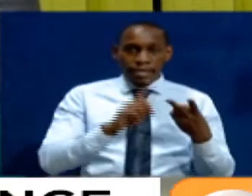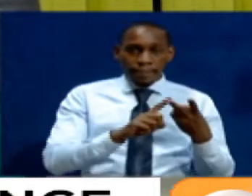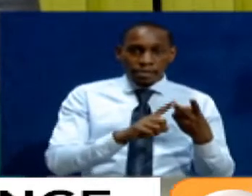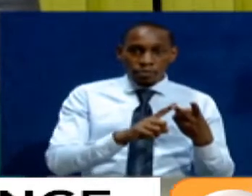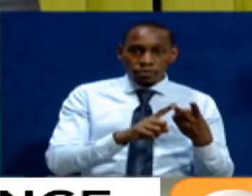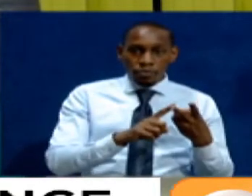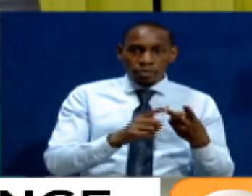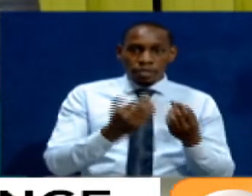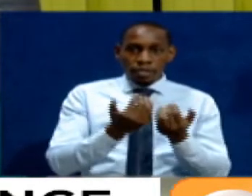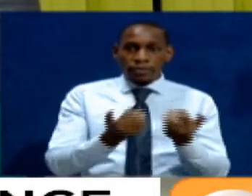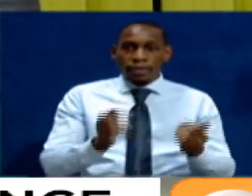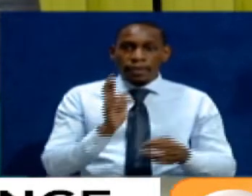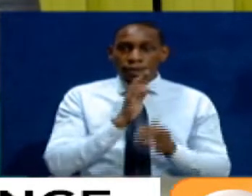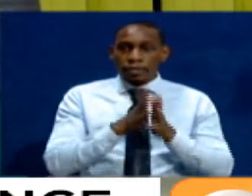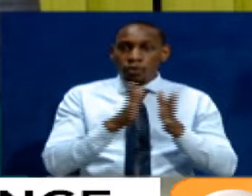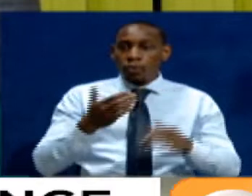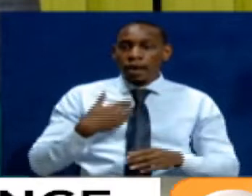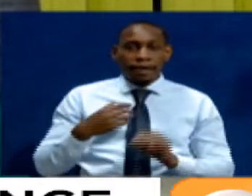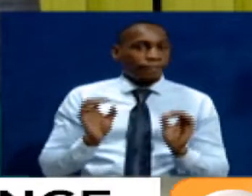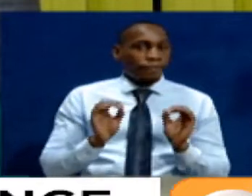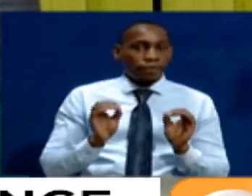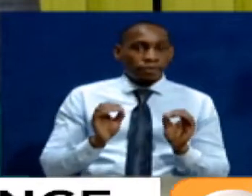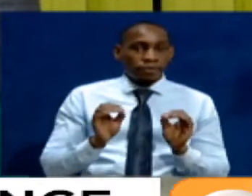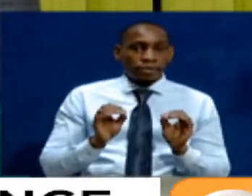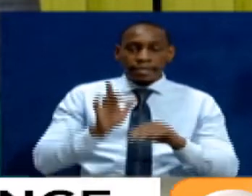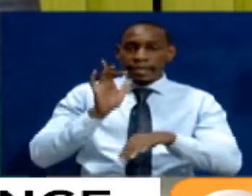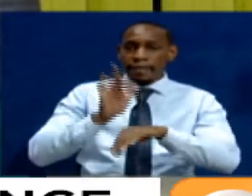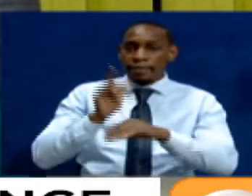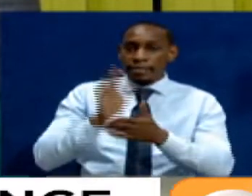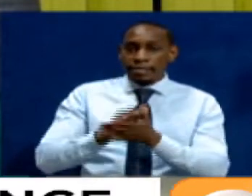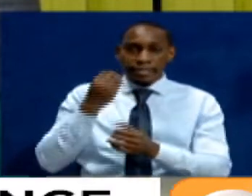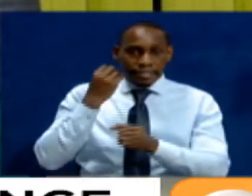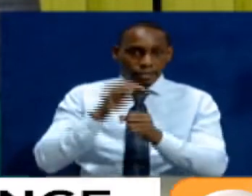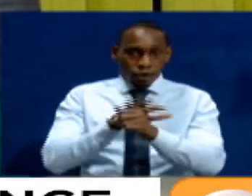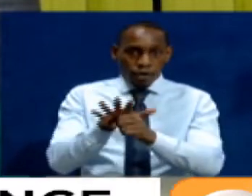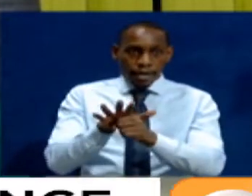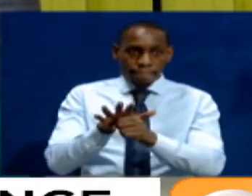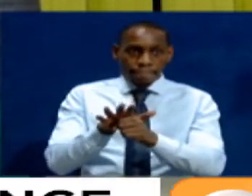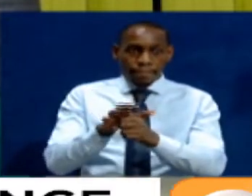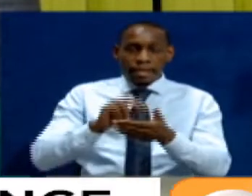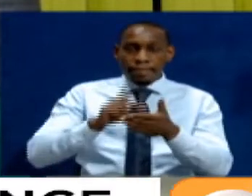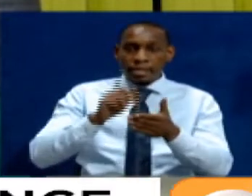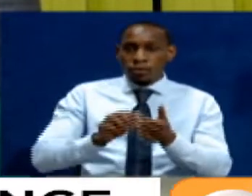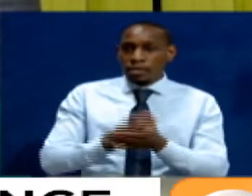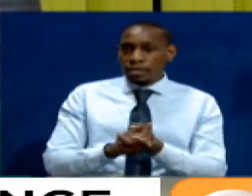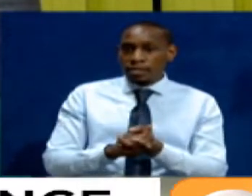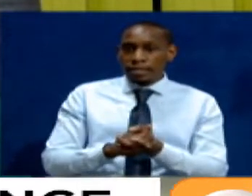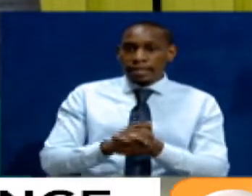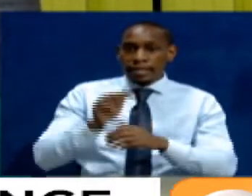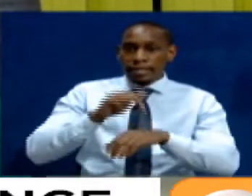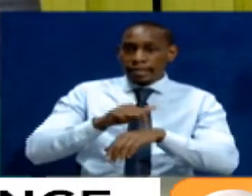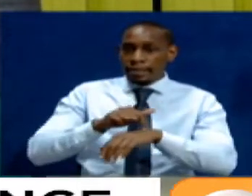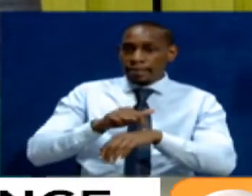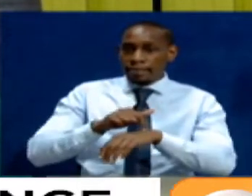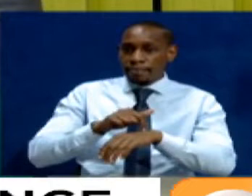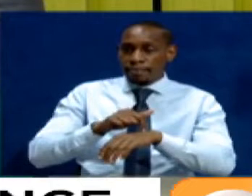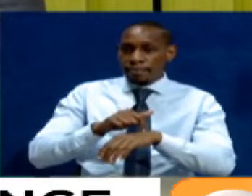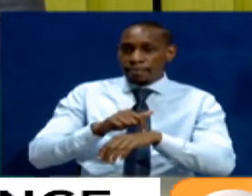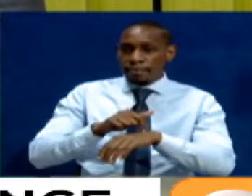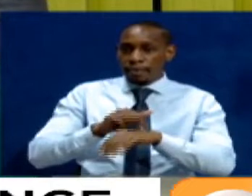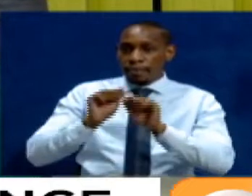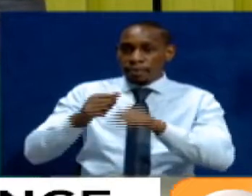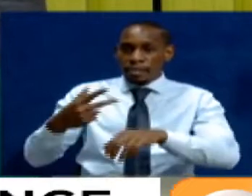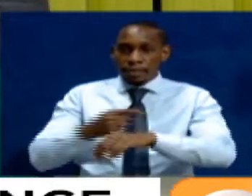people are not at high risk of complications from this disease. And therefore, even if they were able to tolerate